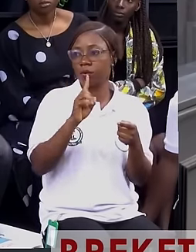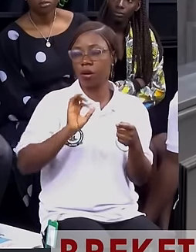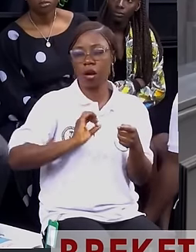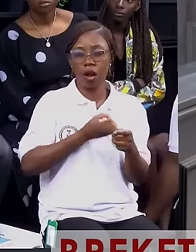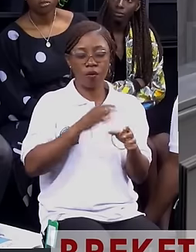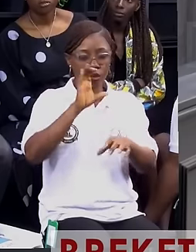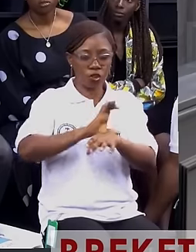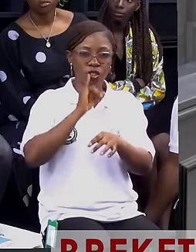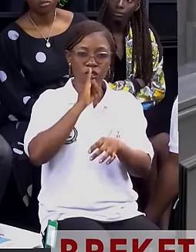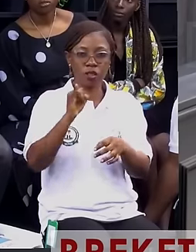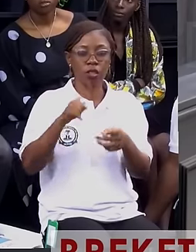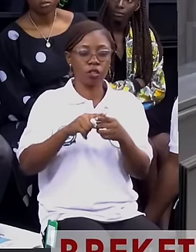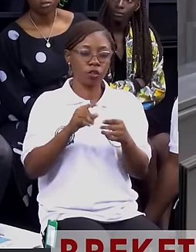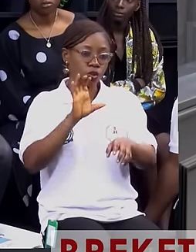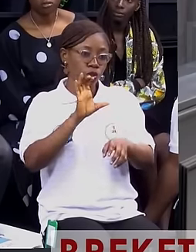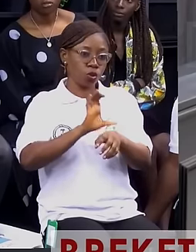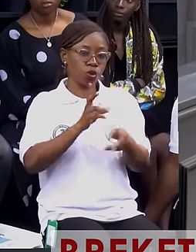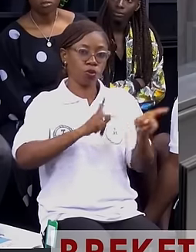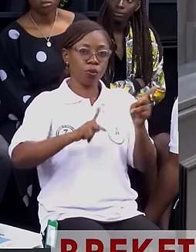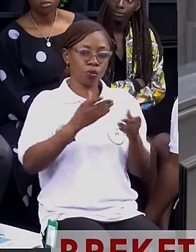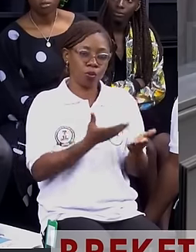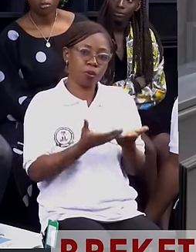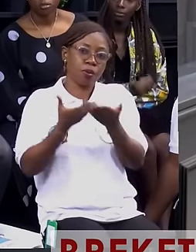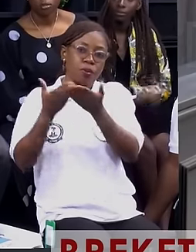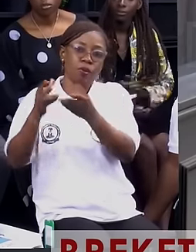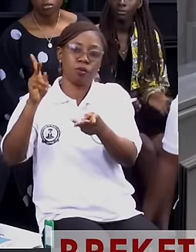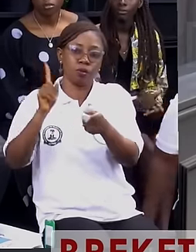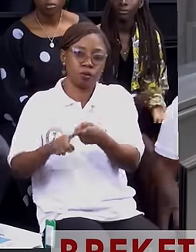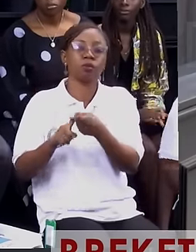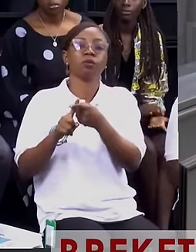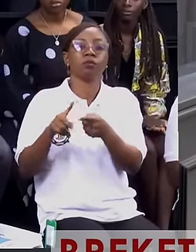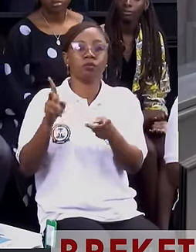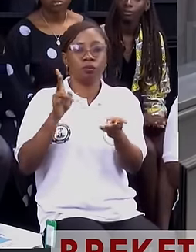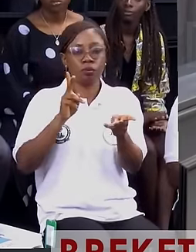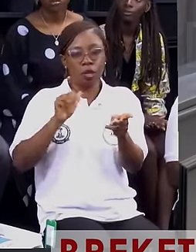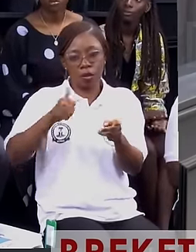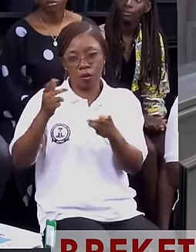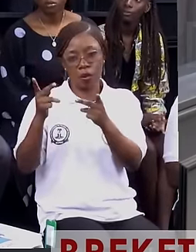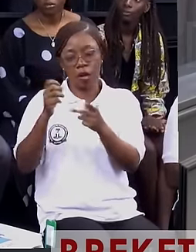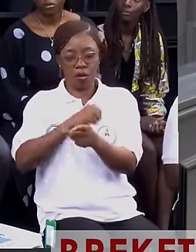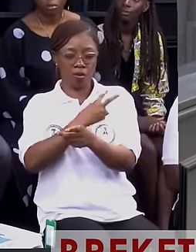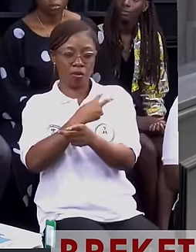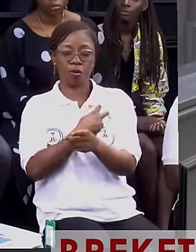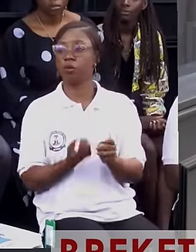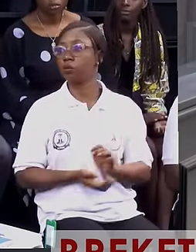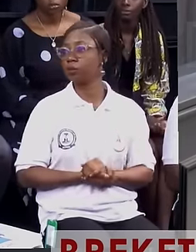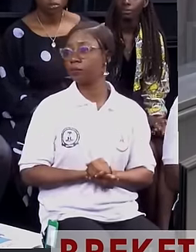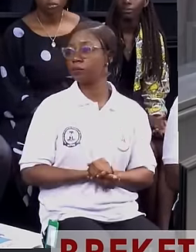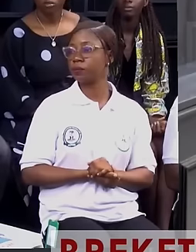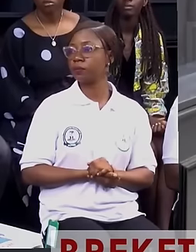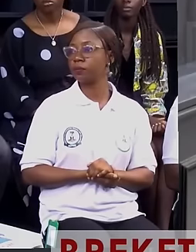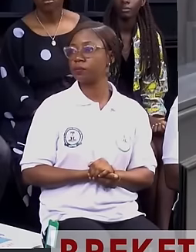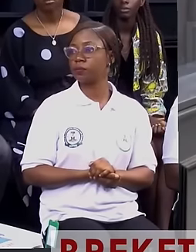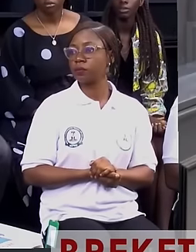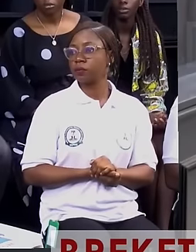people now carry me back to another hospital. Let's appreciate NNPC clinic. At least they make sure they